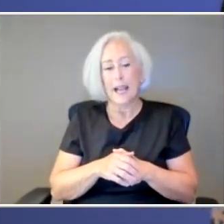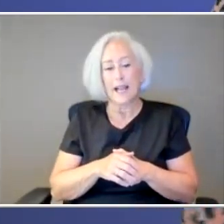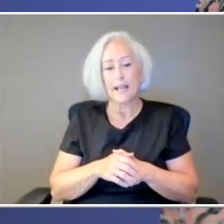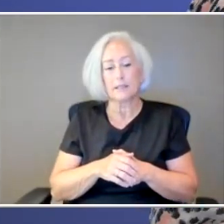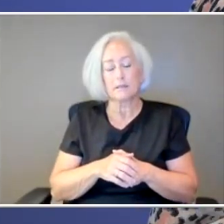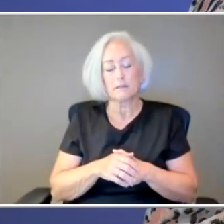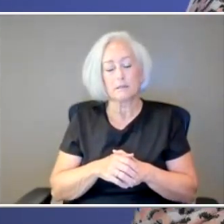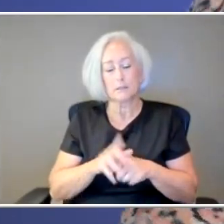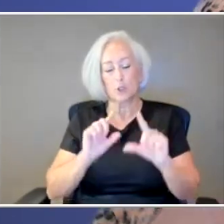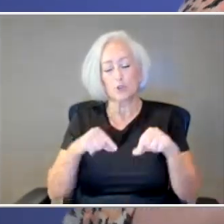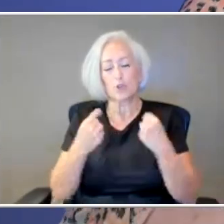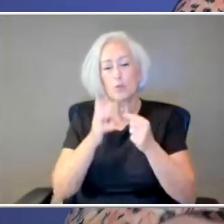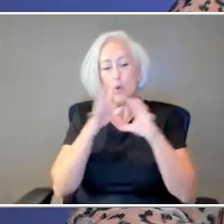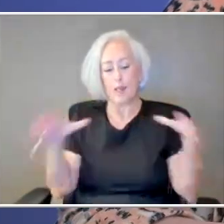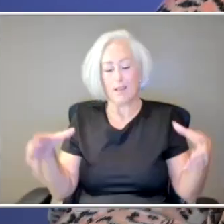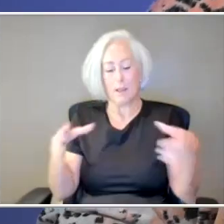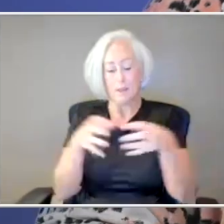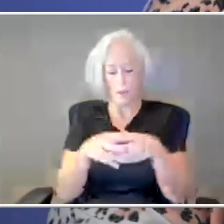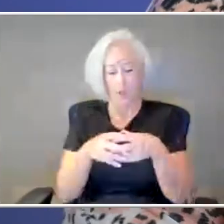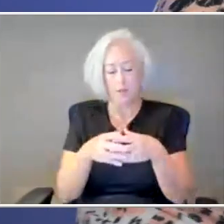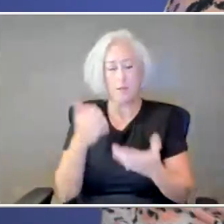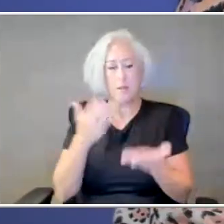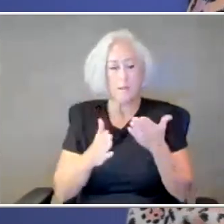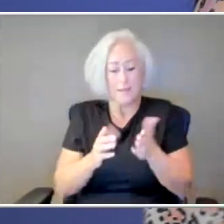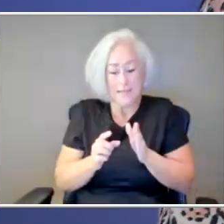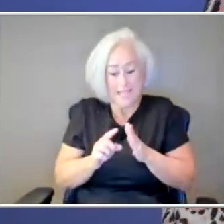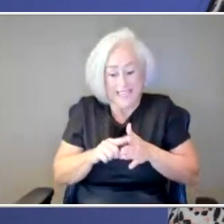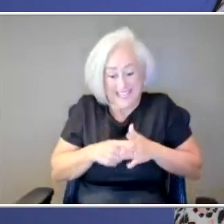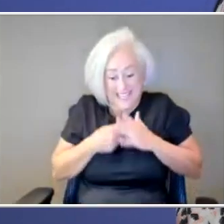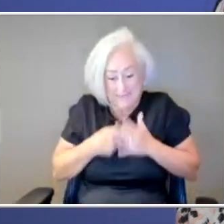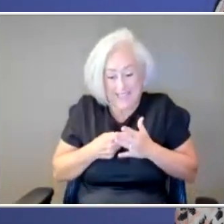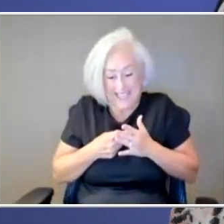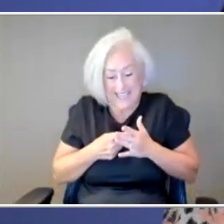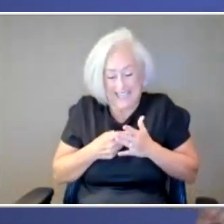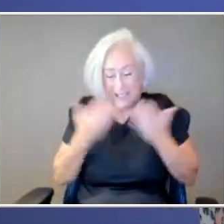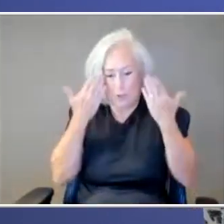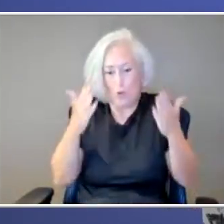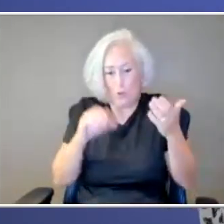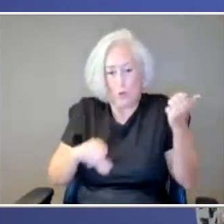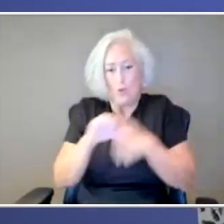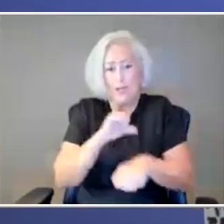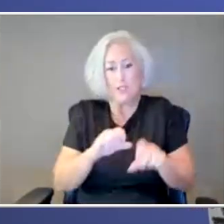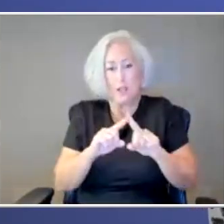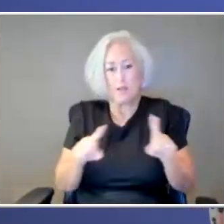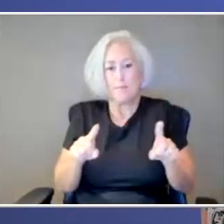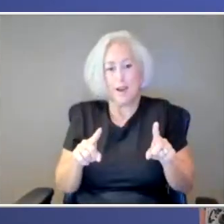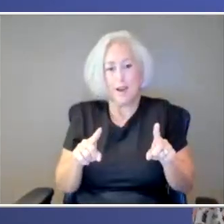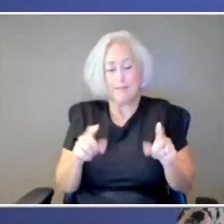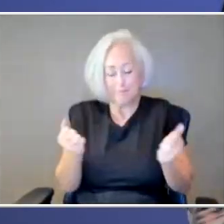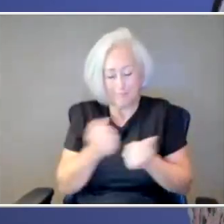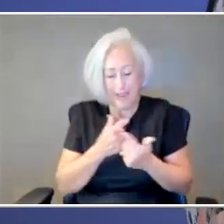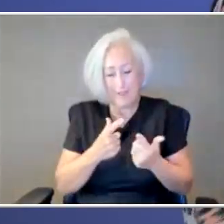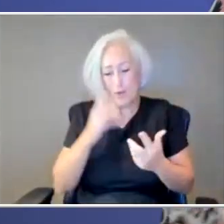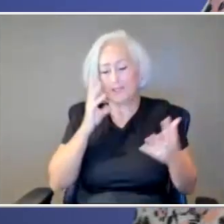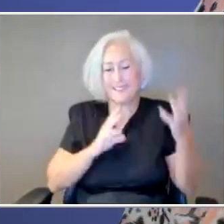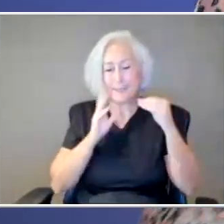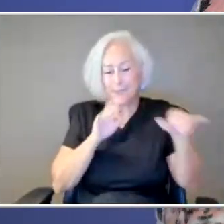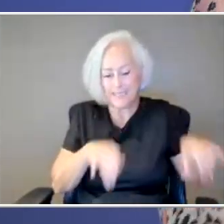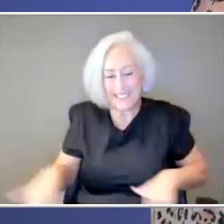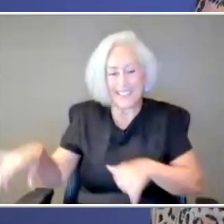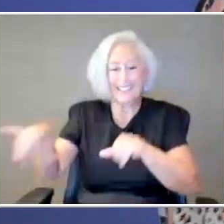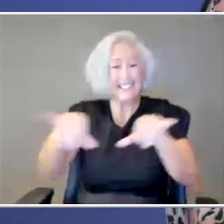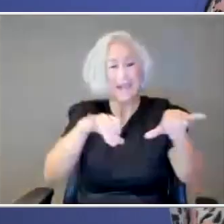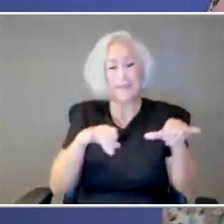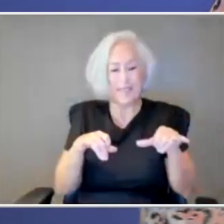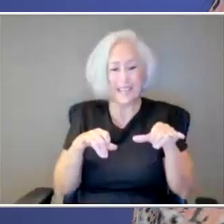they might be strangers like for the first little bit and it's a little awkward, but you're all going through the same fight and you're all dealing with almost the